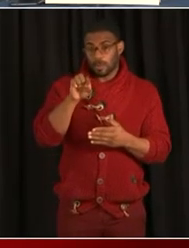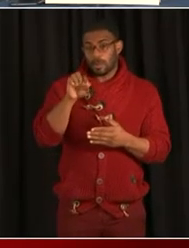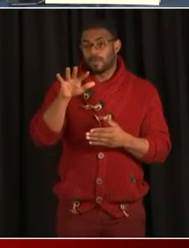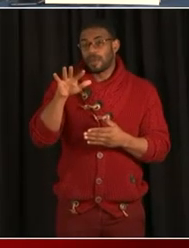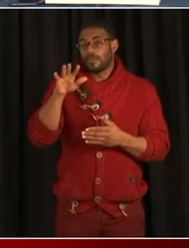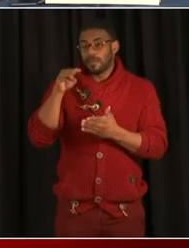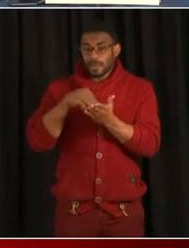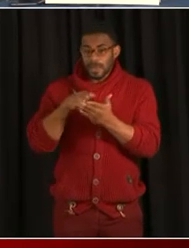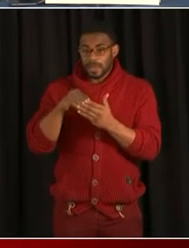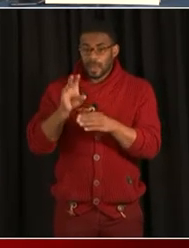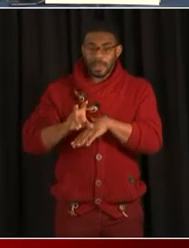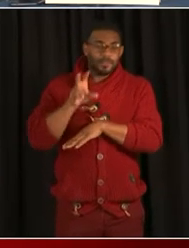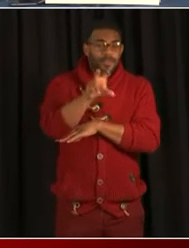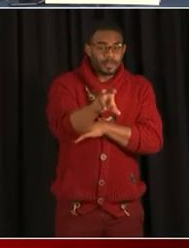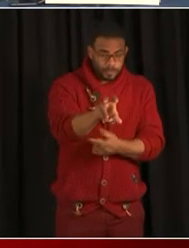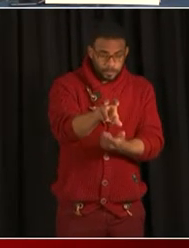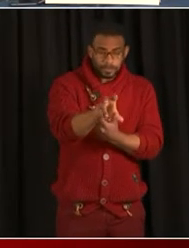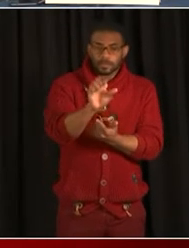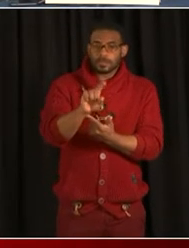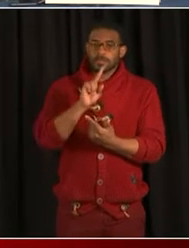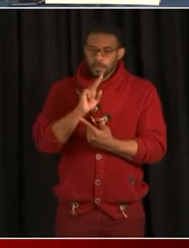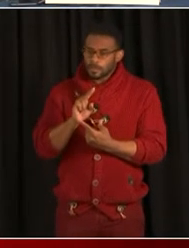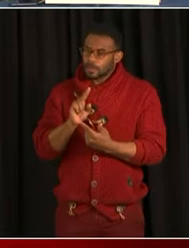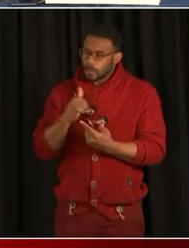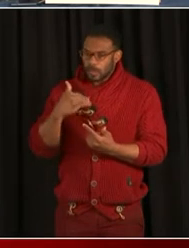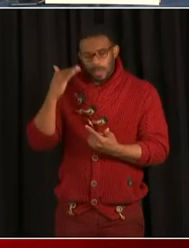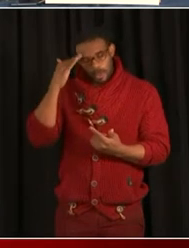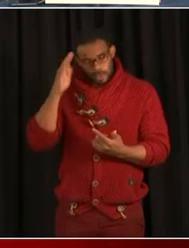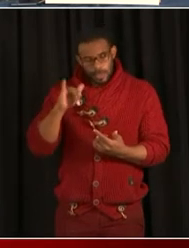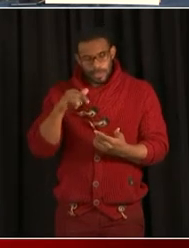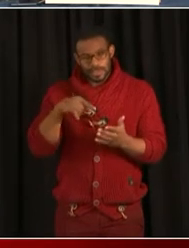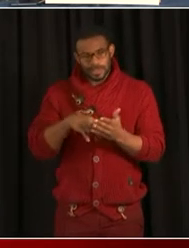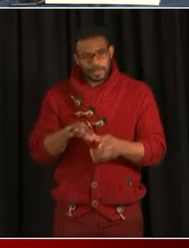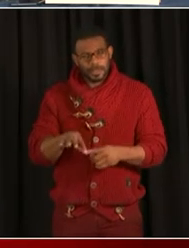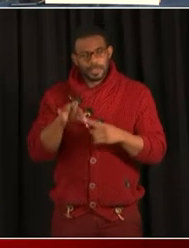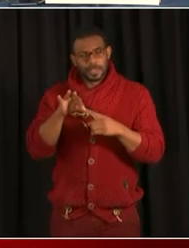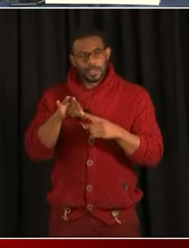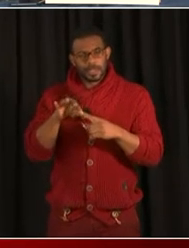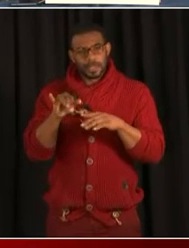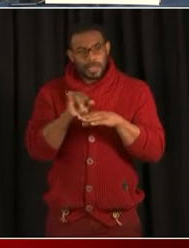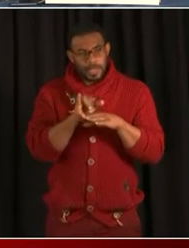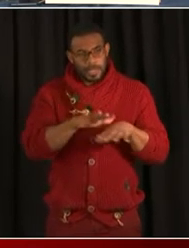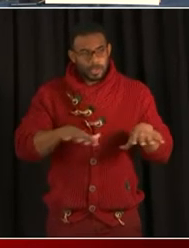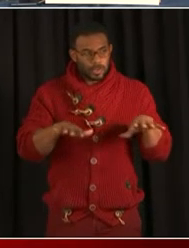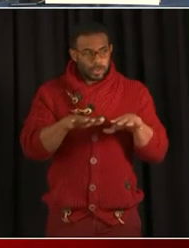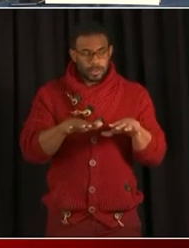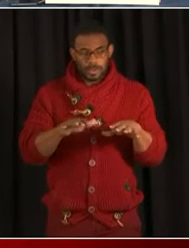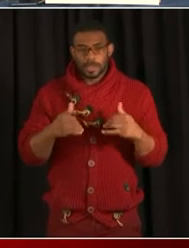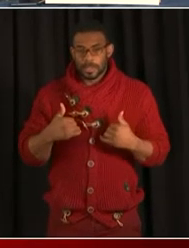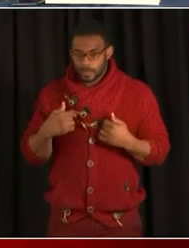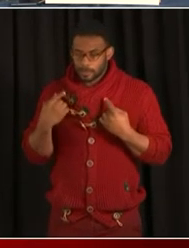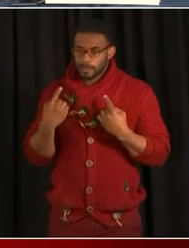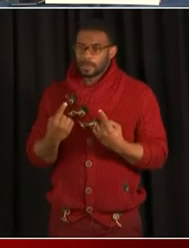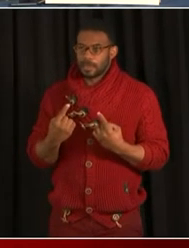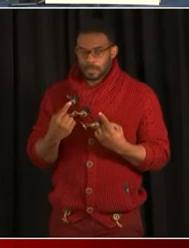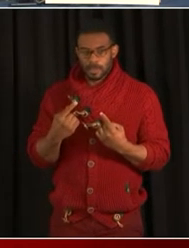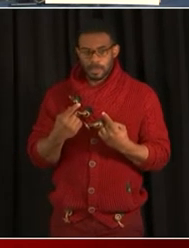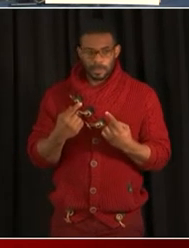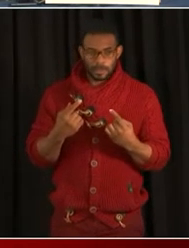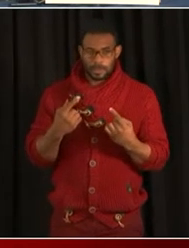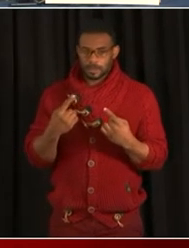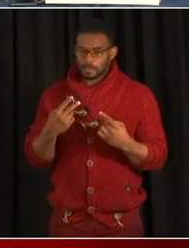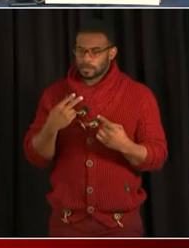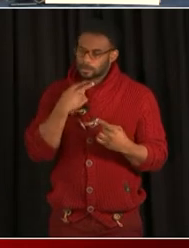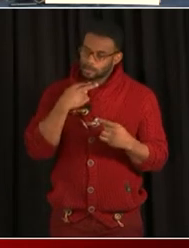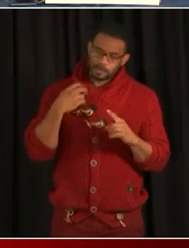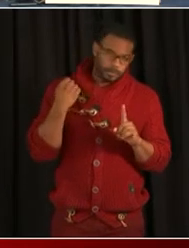investment. And again, it is, we know that this particular industry has been plagued